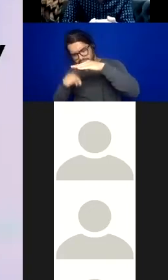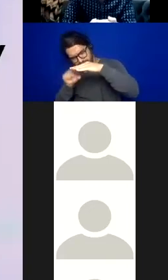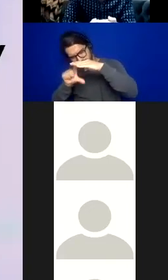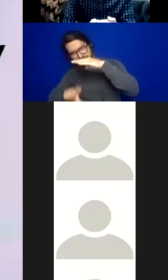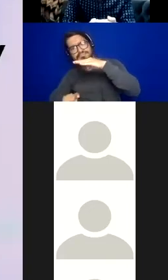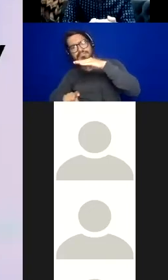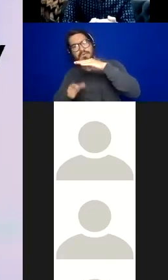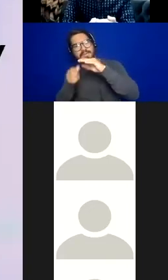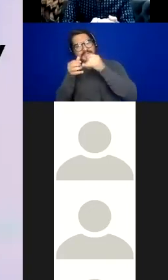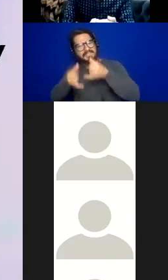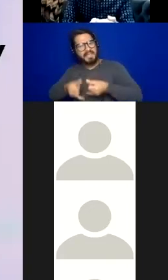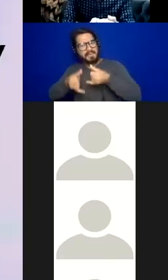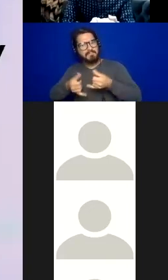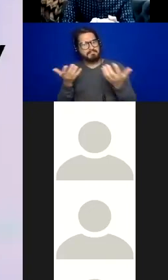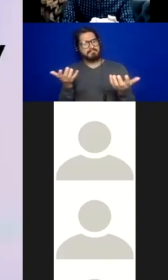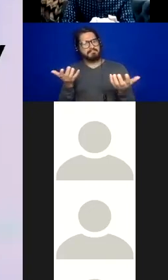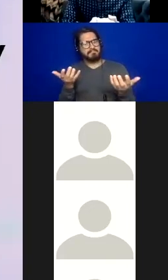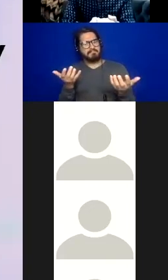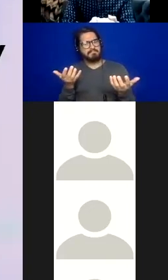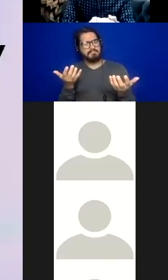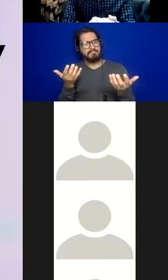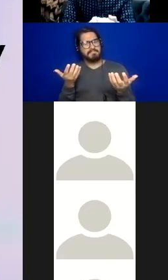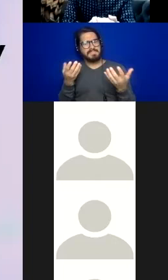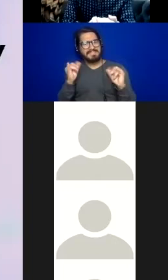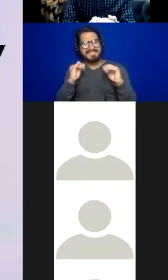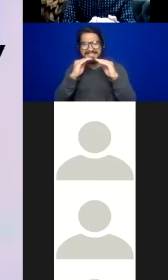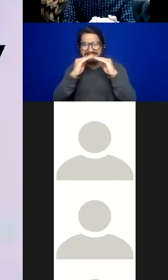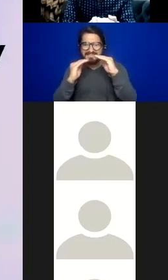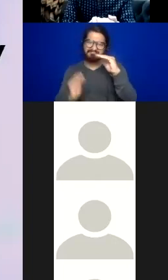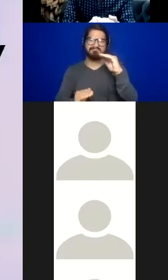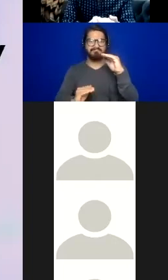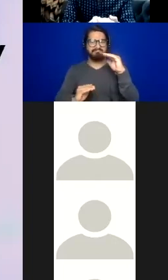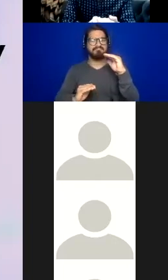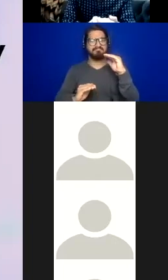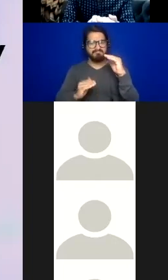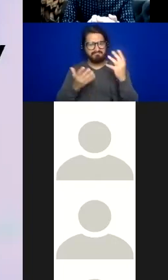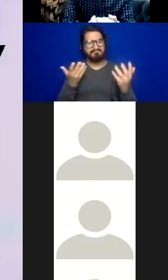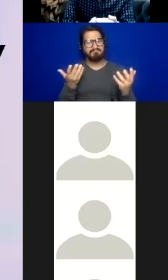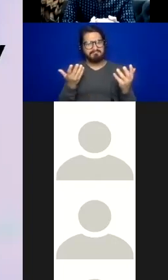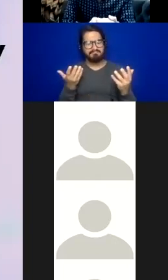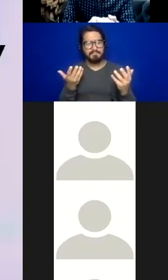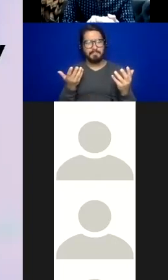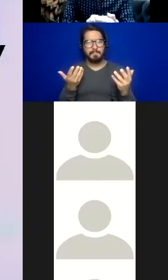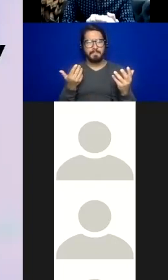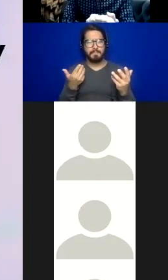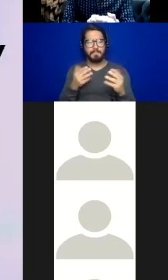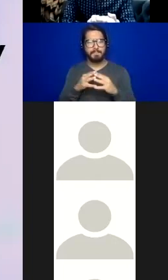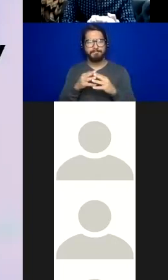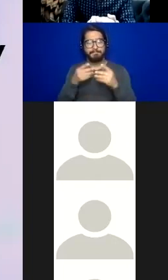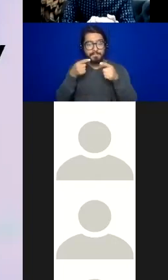as arbitrary and just as cruel, right? And so I think doing this